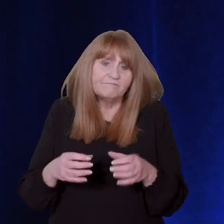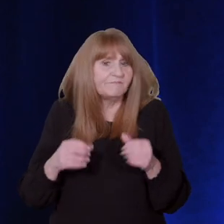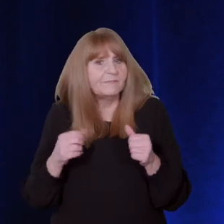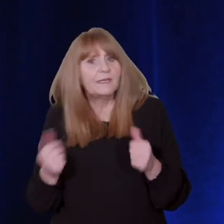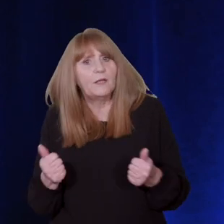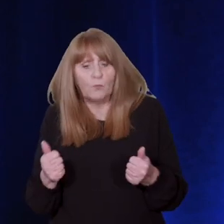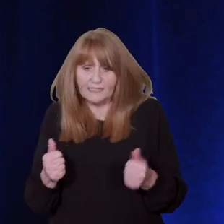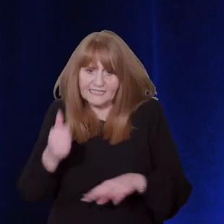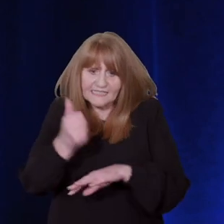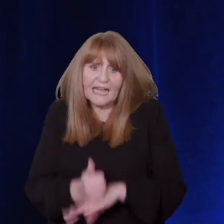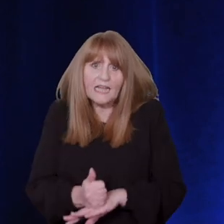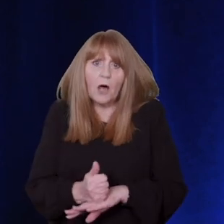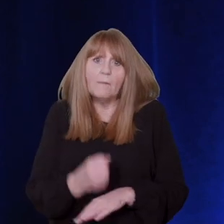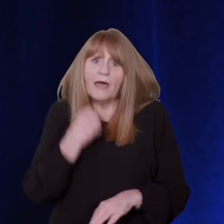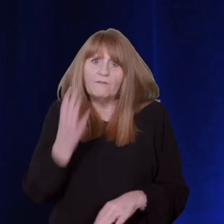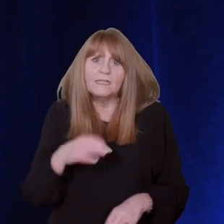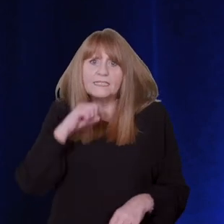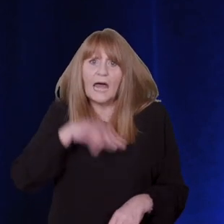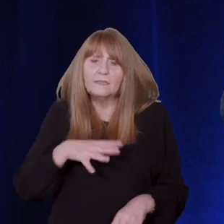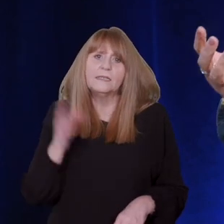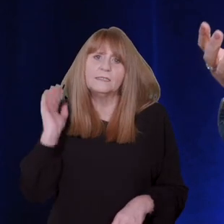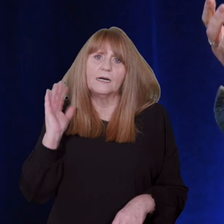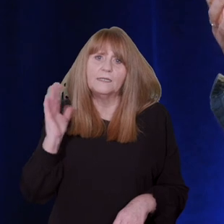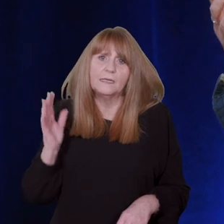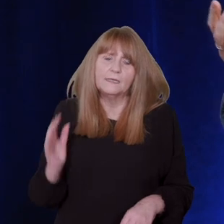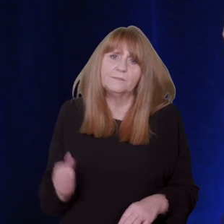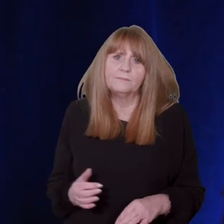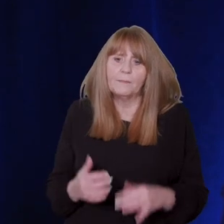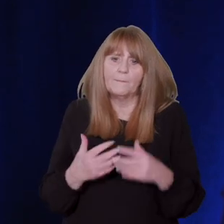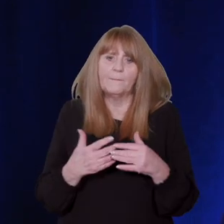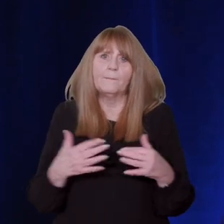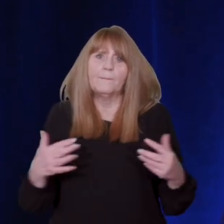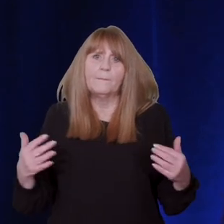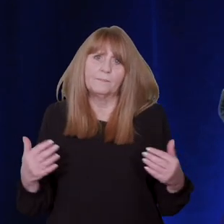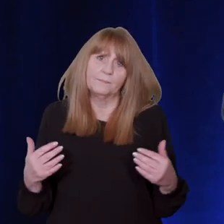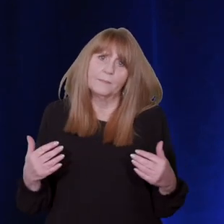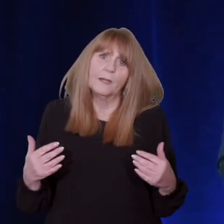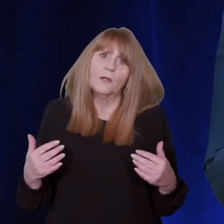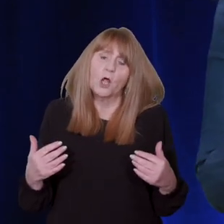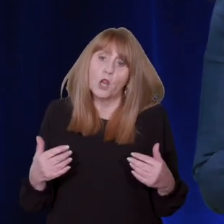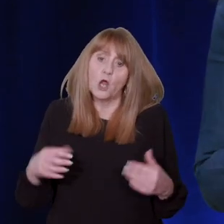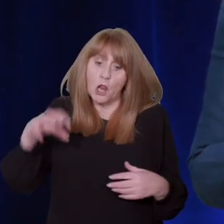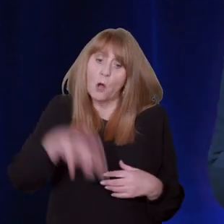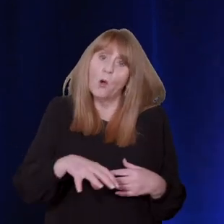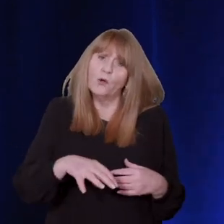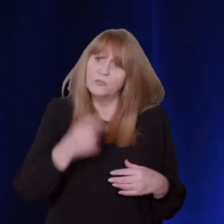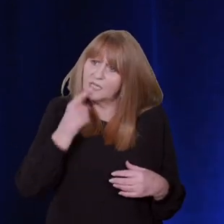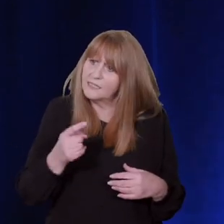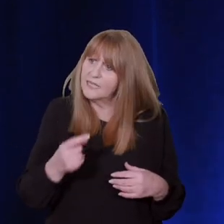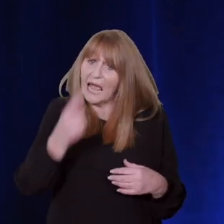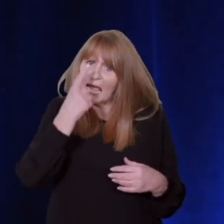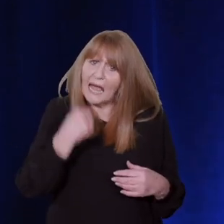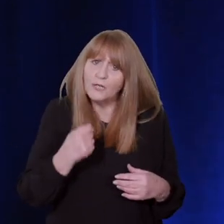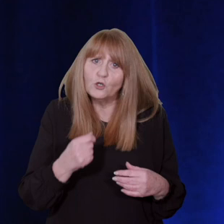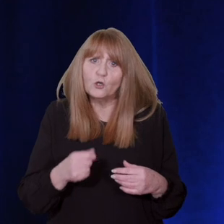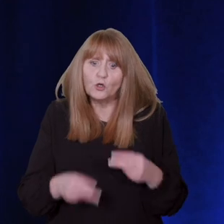up every Saturday and every Sunday. Many people, the locals said, can you do bacon and egg?